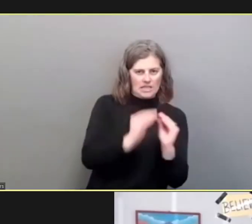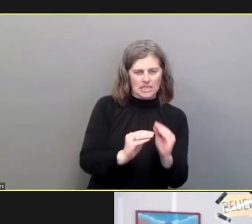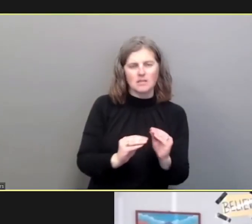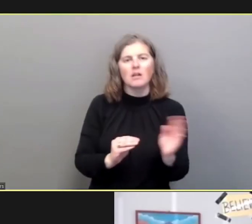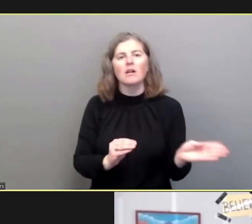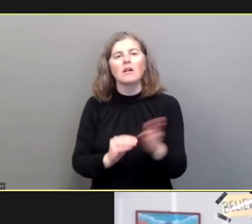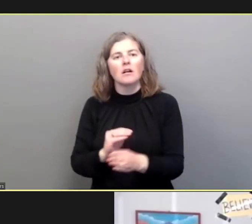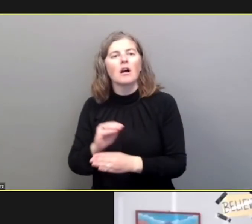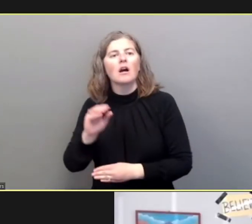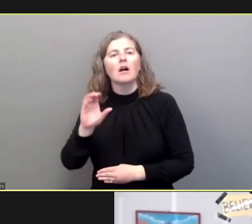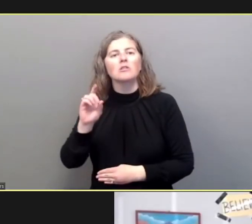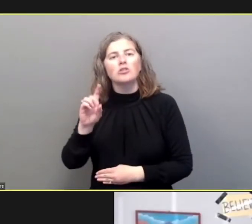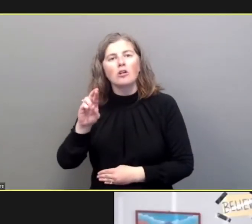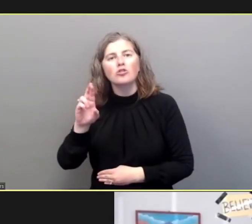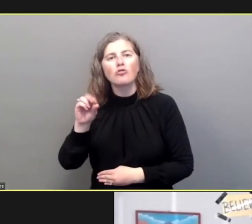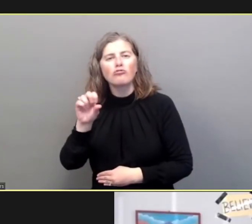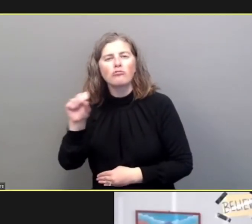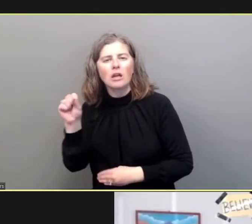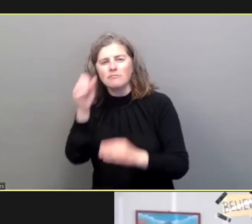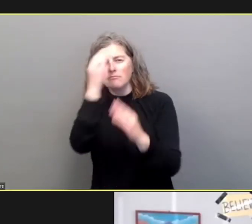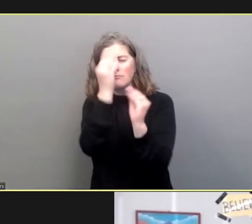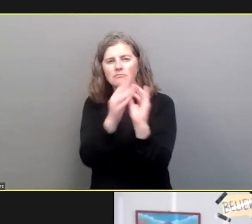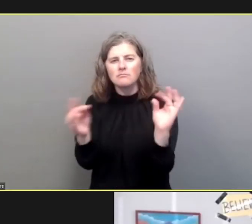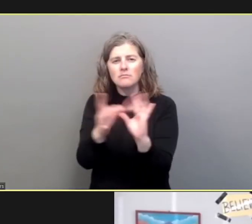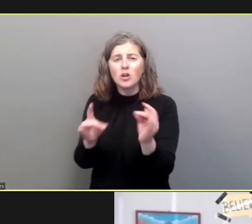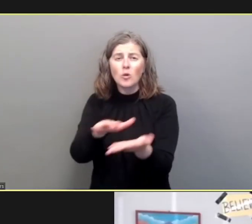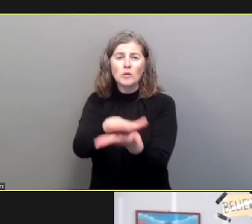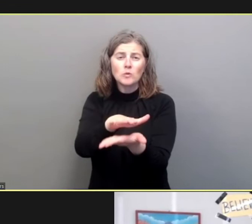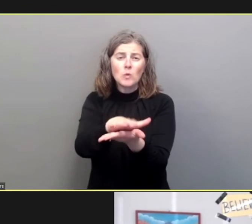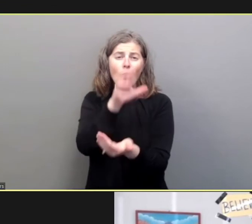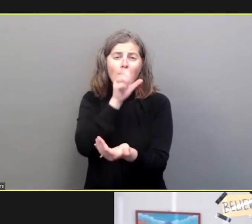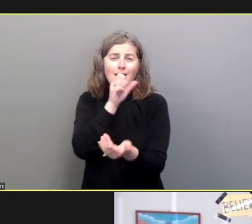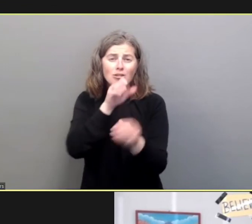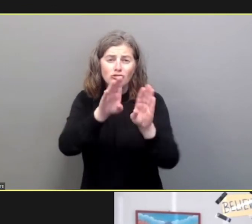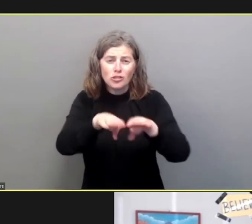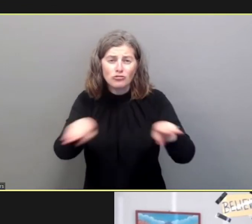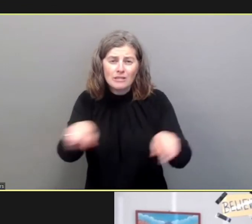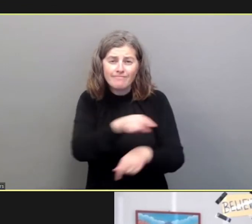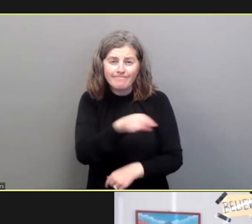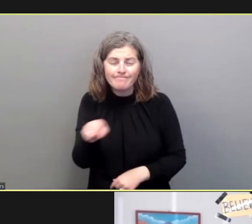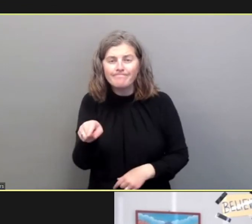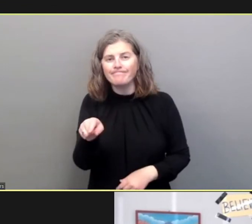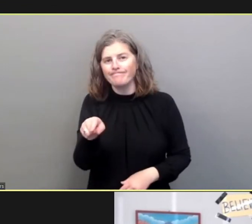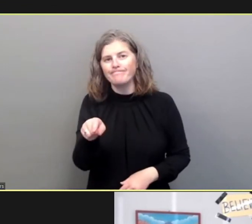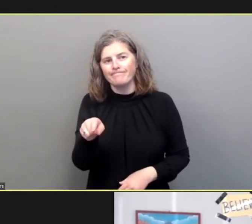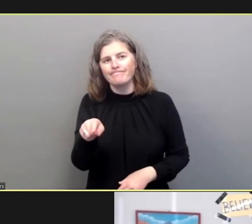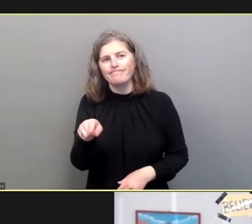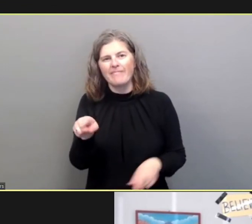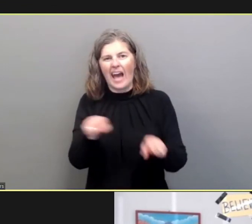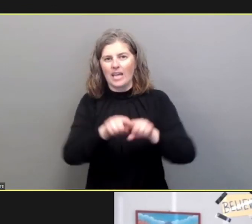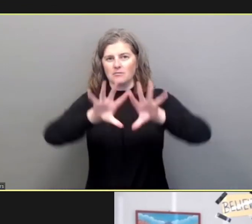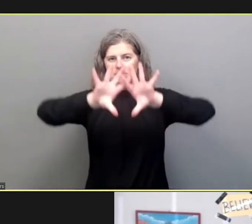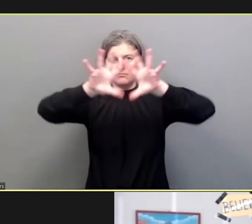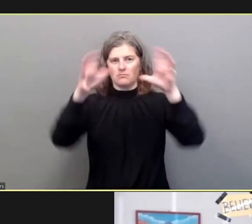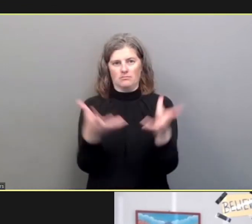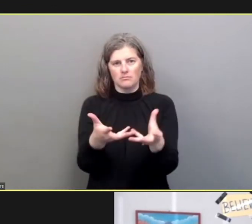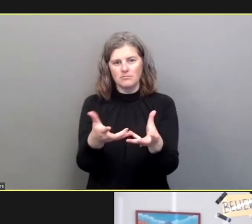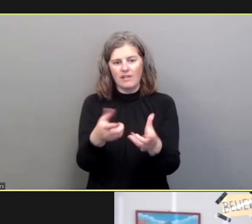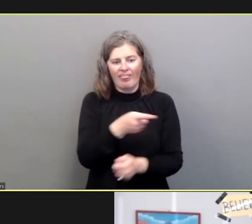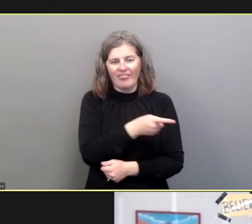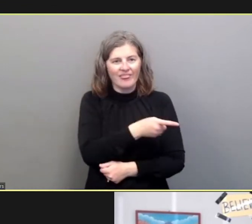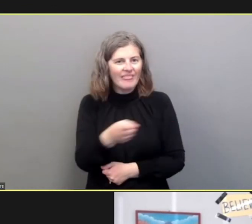mentioned this early on, school age children as a group don't